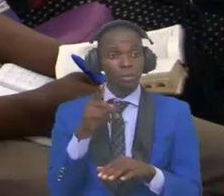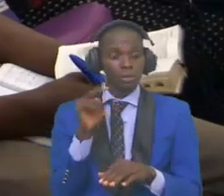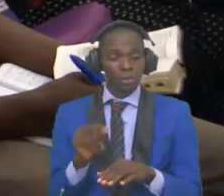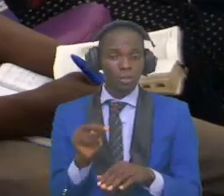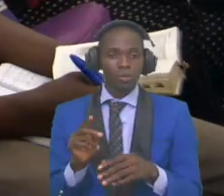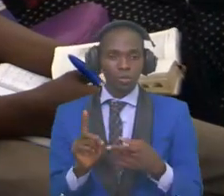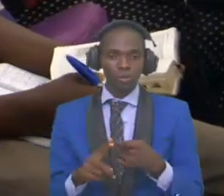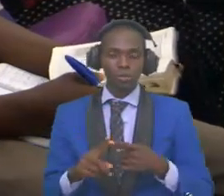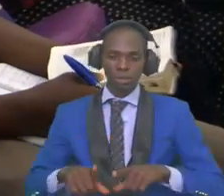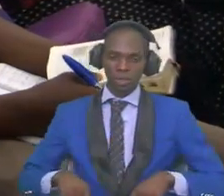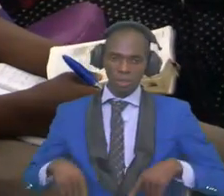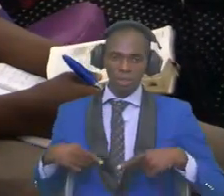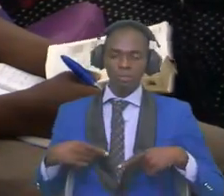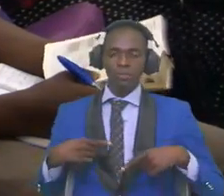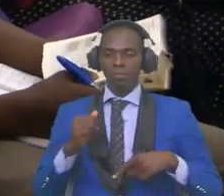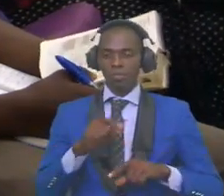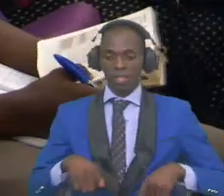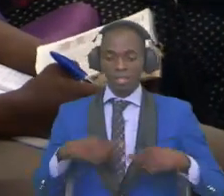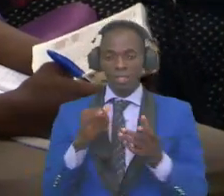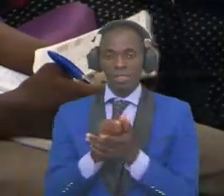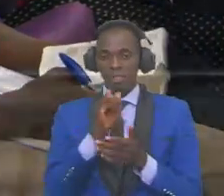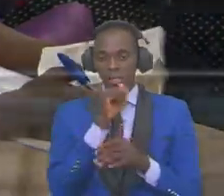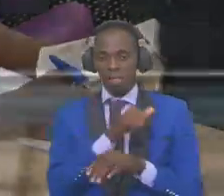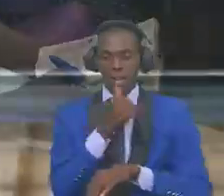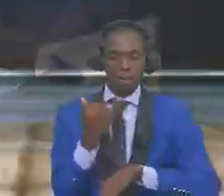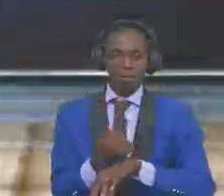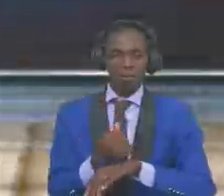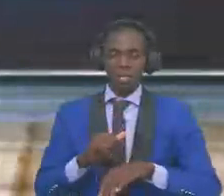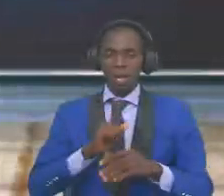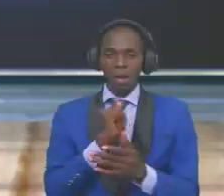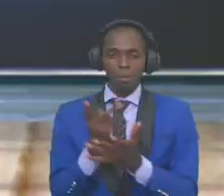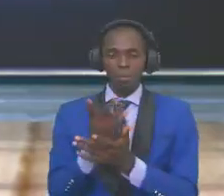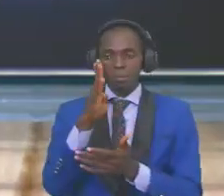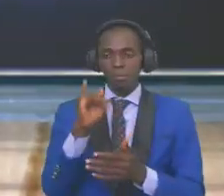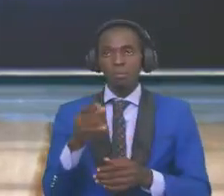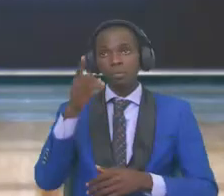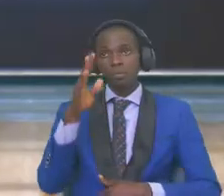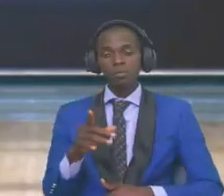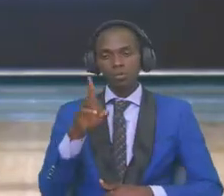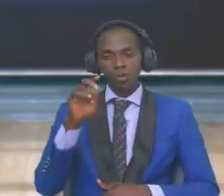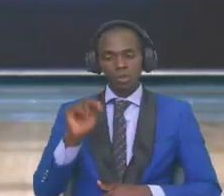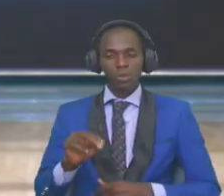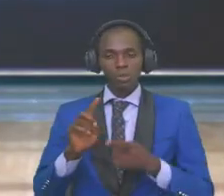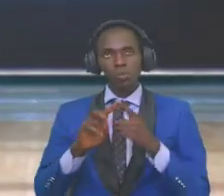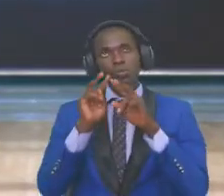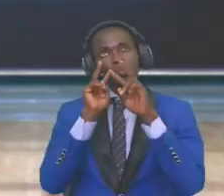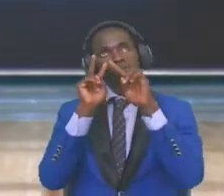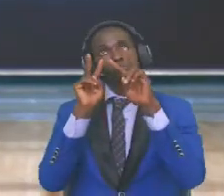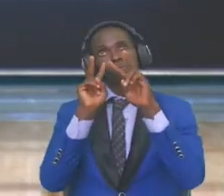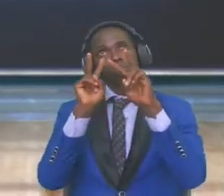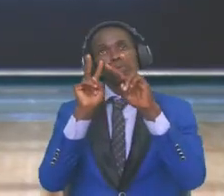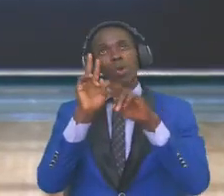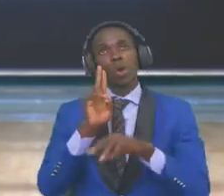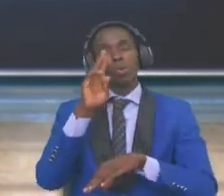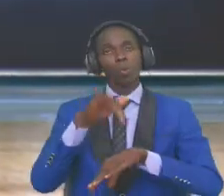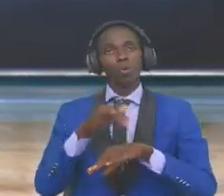a life approved of God, a life appointed by God, you have to be looking at God every